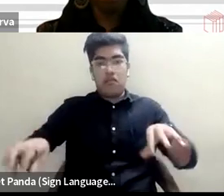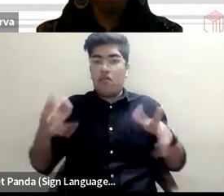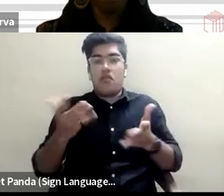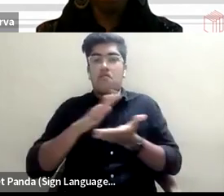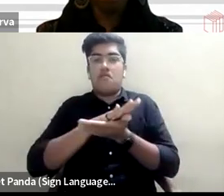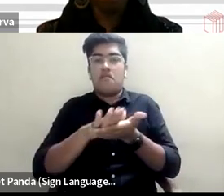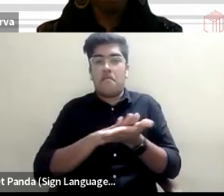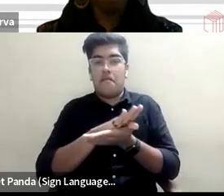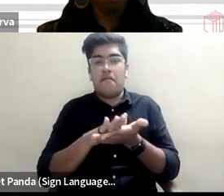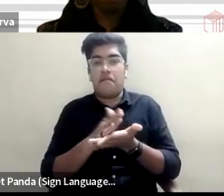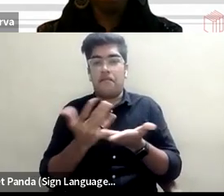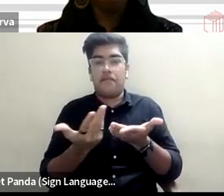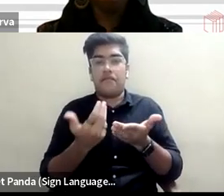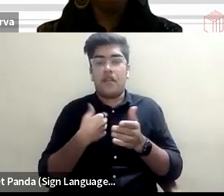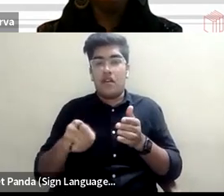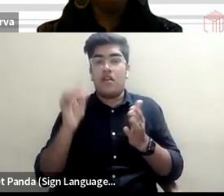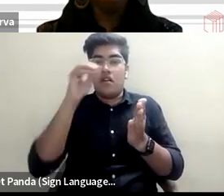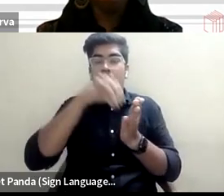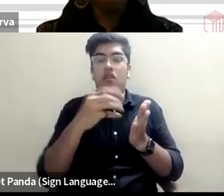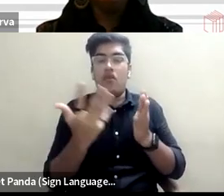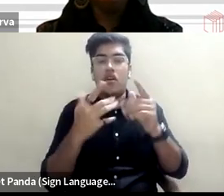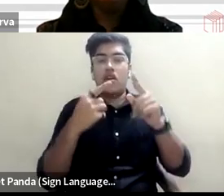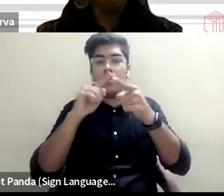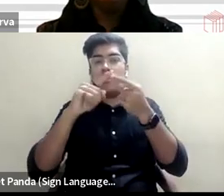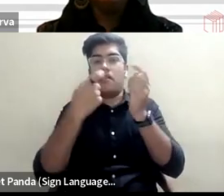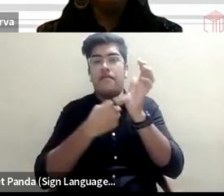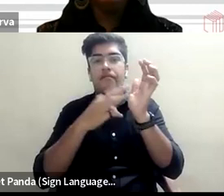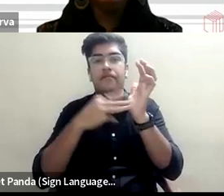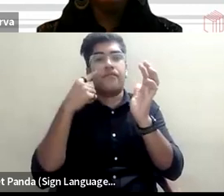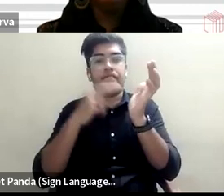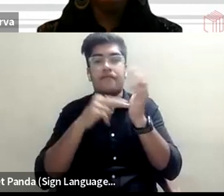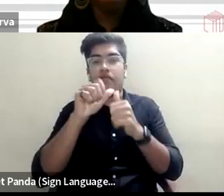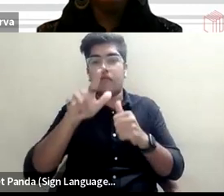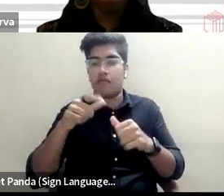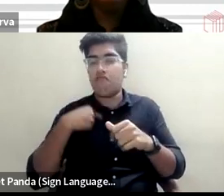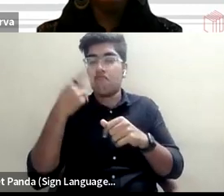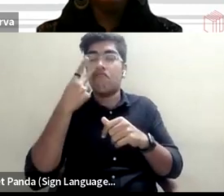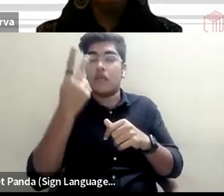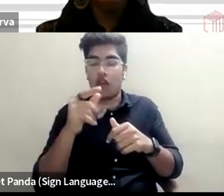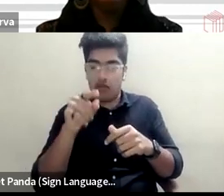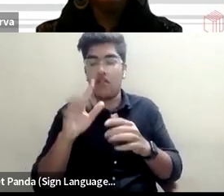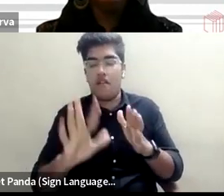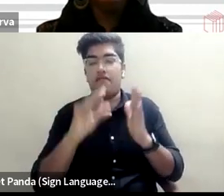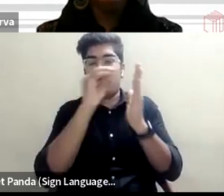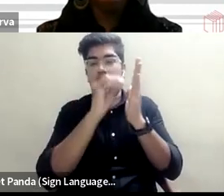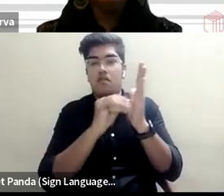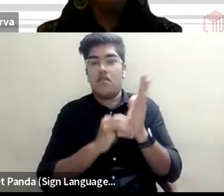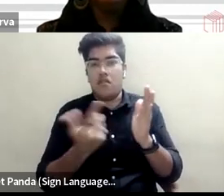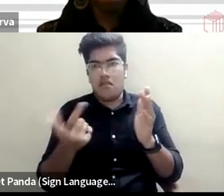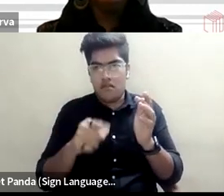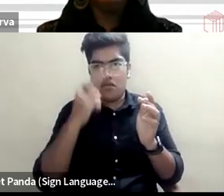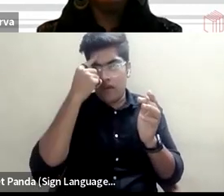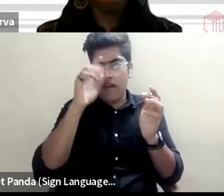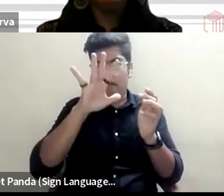the terminal cause list, which does provide a list of cases that are pending. Now, since these are, say, one would think around 500 odd cases,